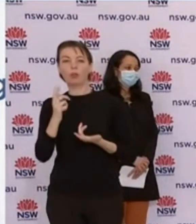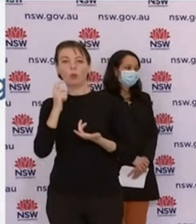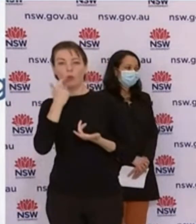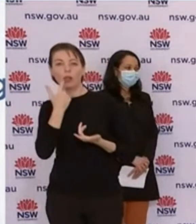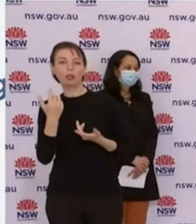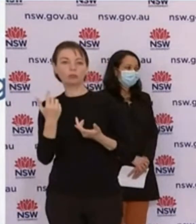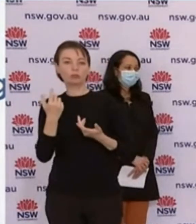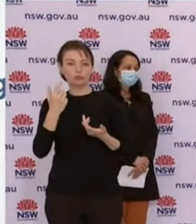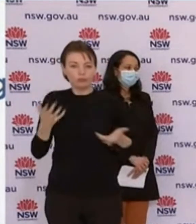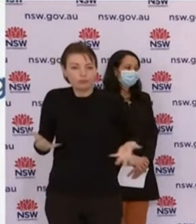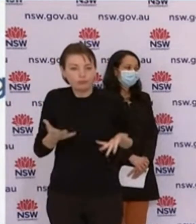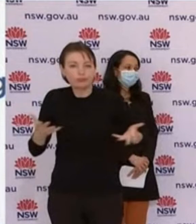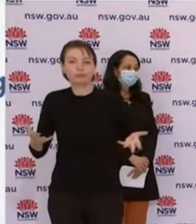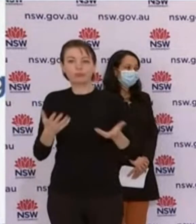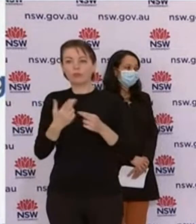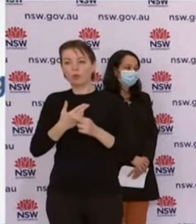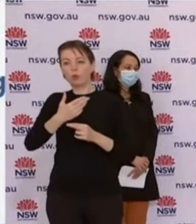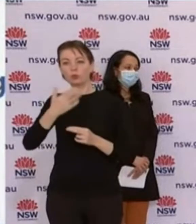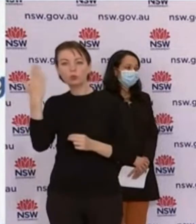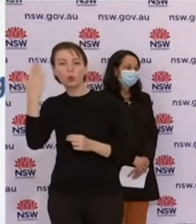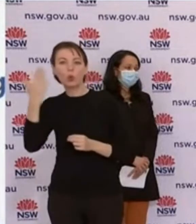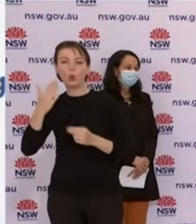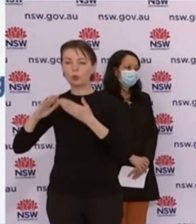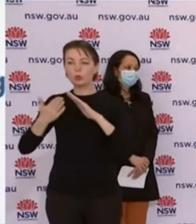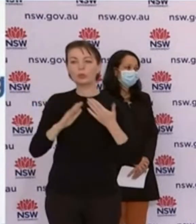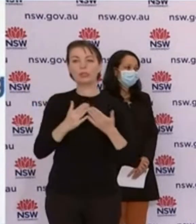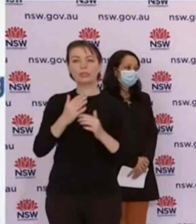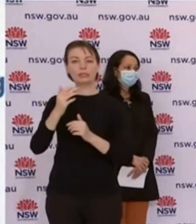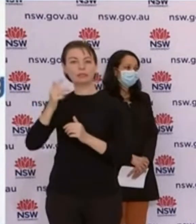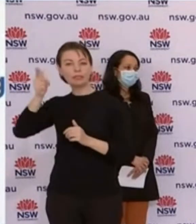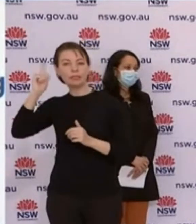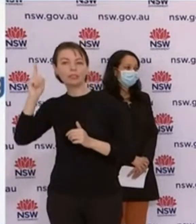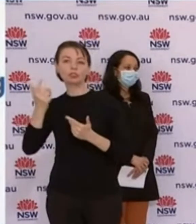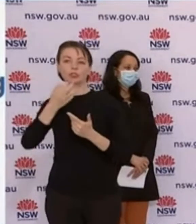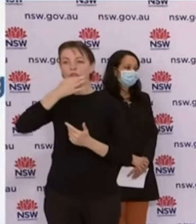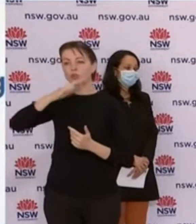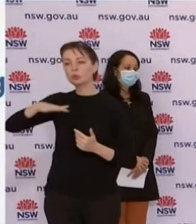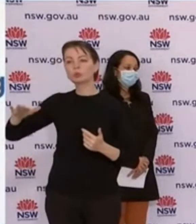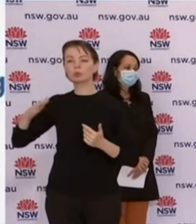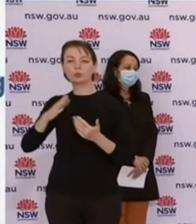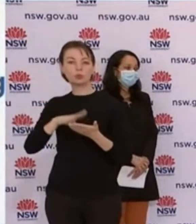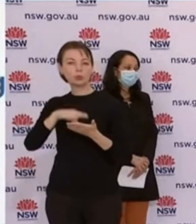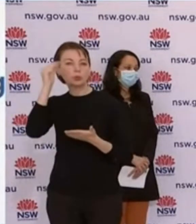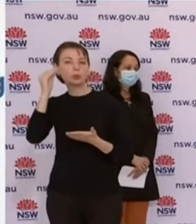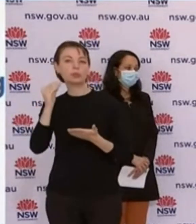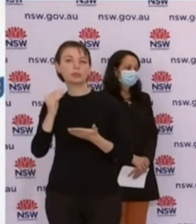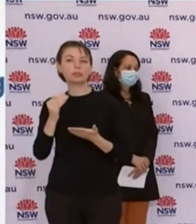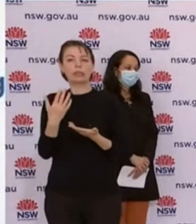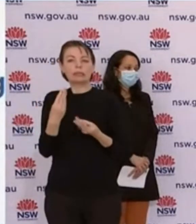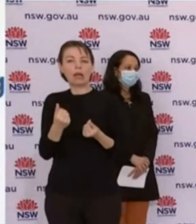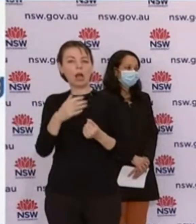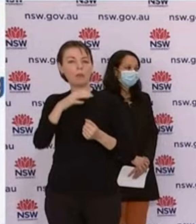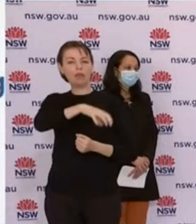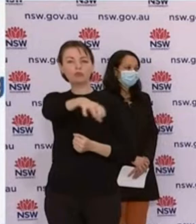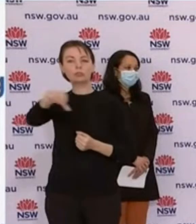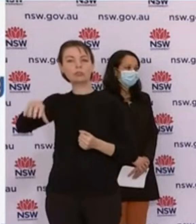communities, within family communities. In parts of Western and Southwestern Sydney, we already have some plans in place for family vaccination. So